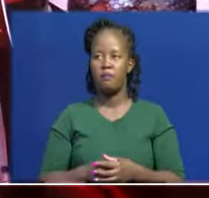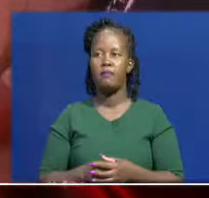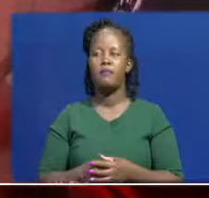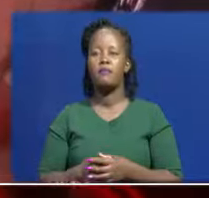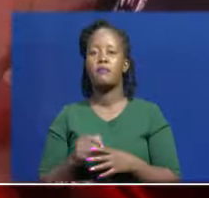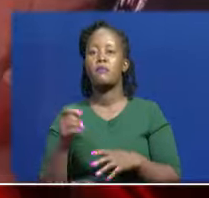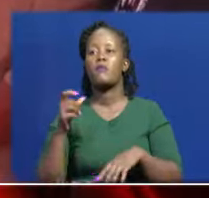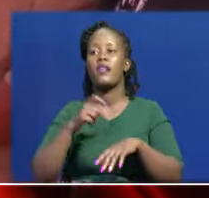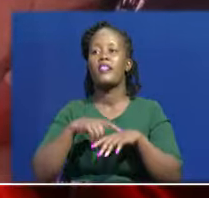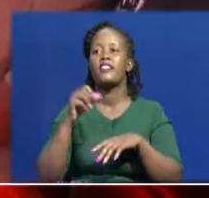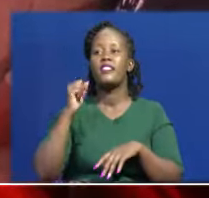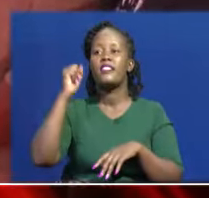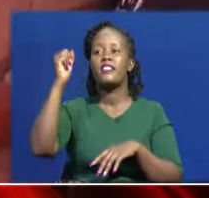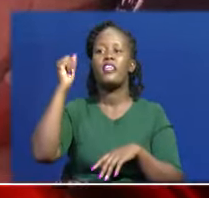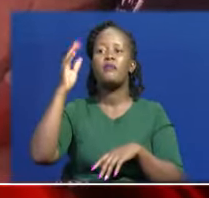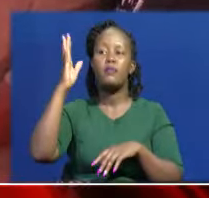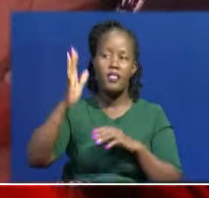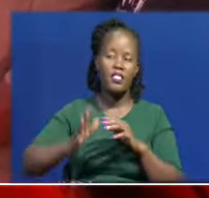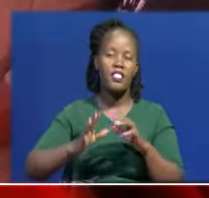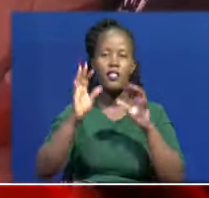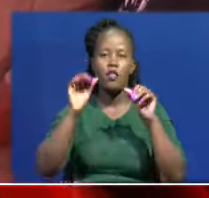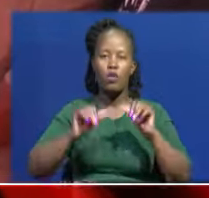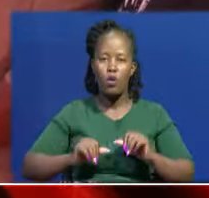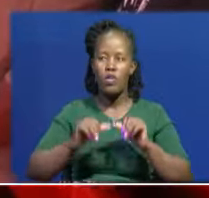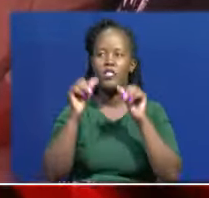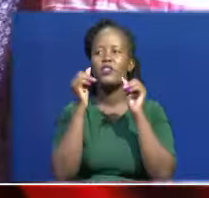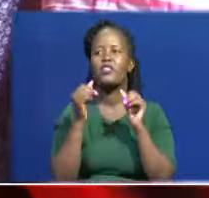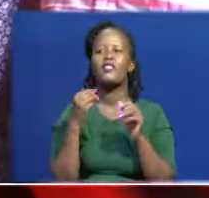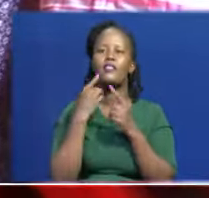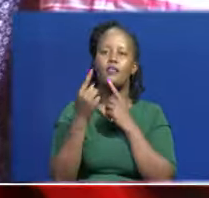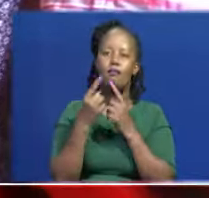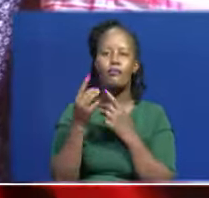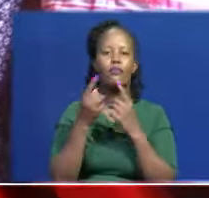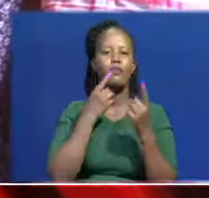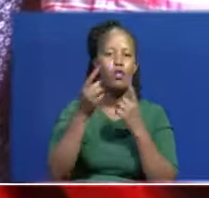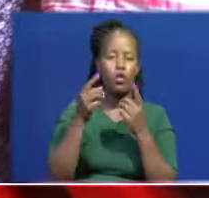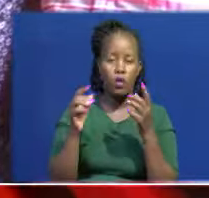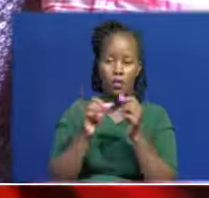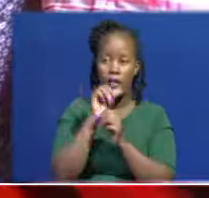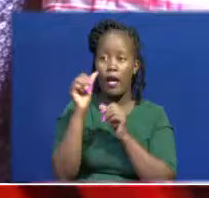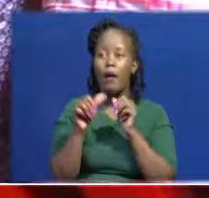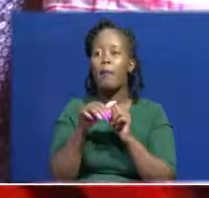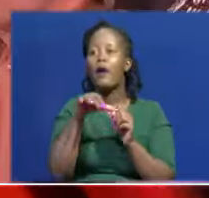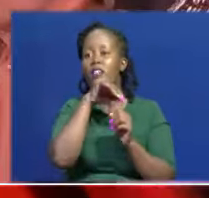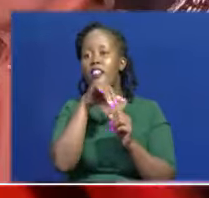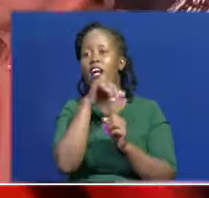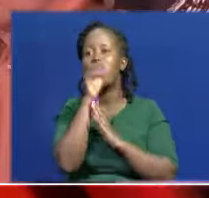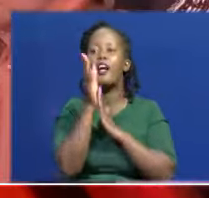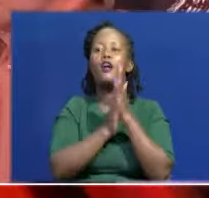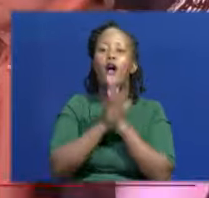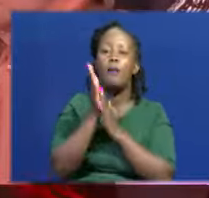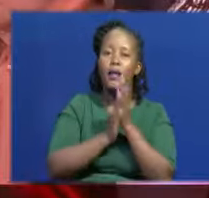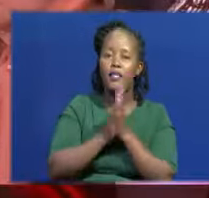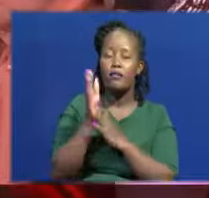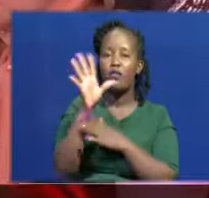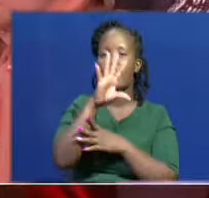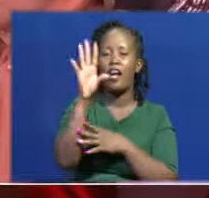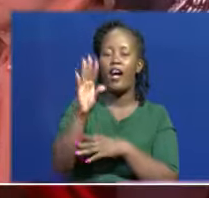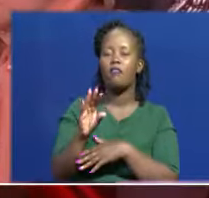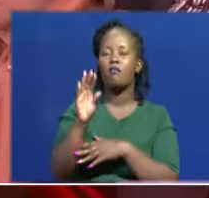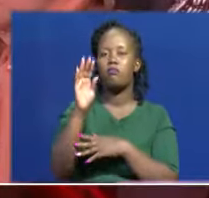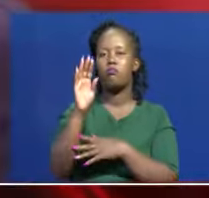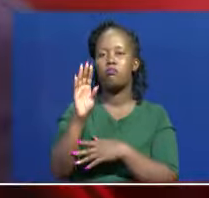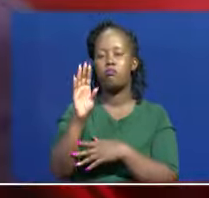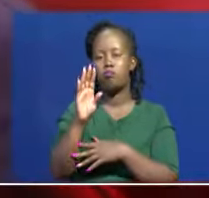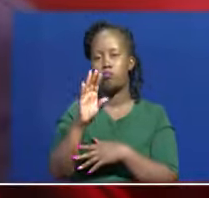As politicians continue to ventilate on Raila Odinga's bid for African Union Commission chairmanship position, Prime